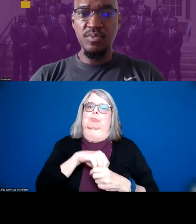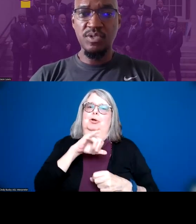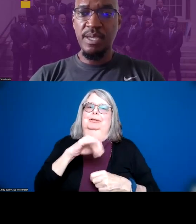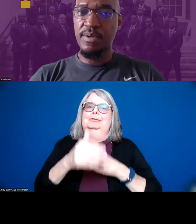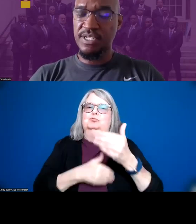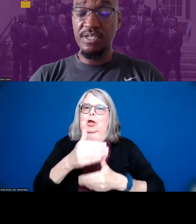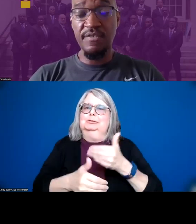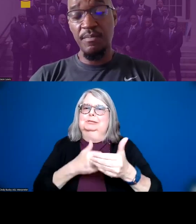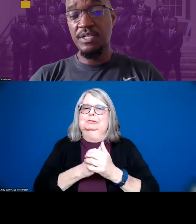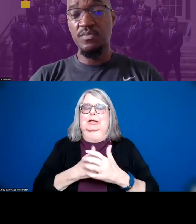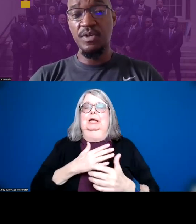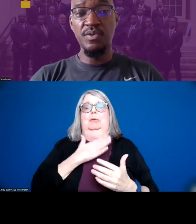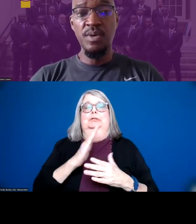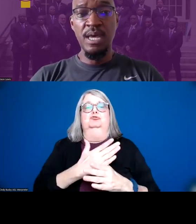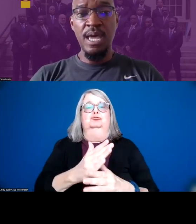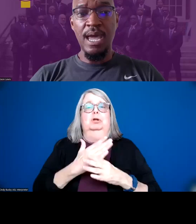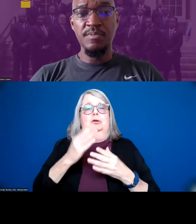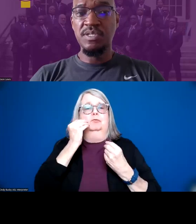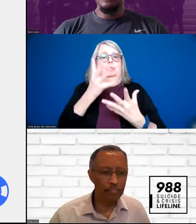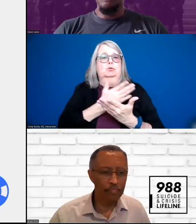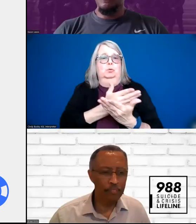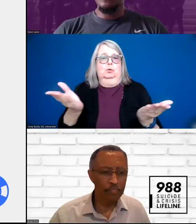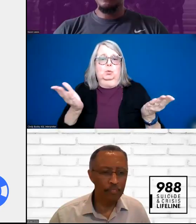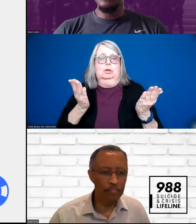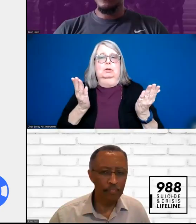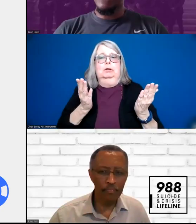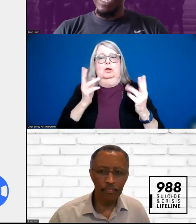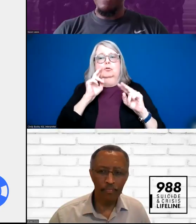happy to be able to share this information with you, and